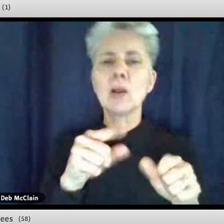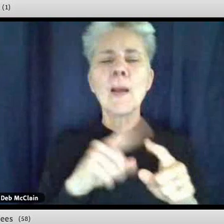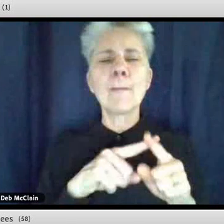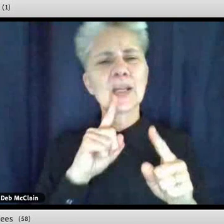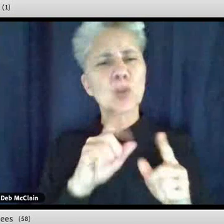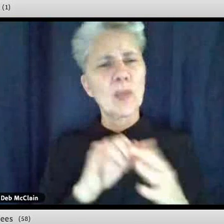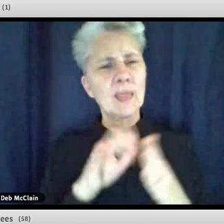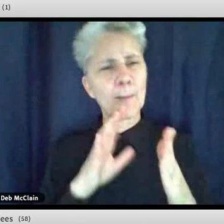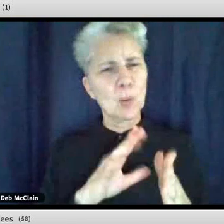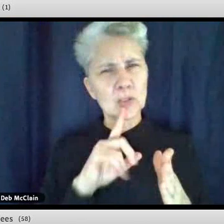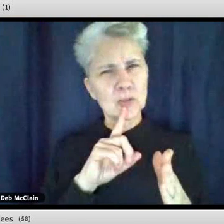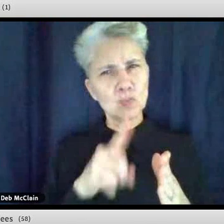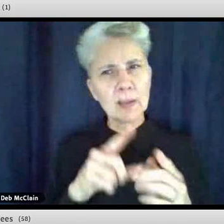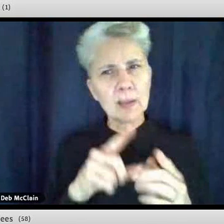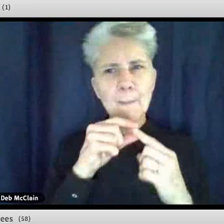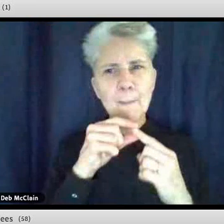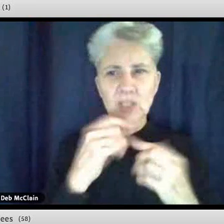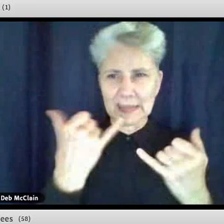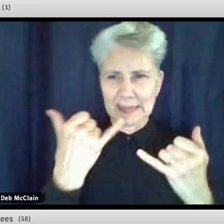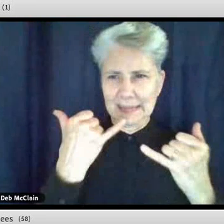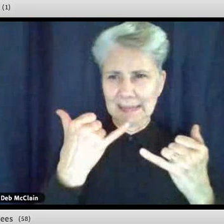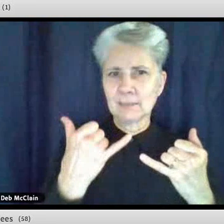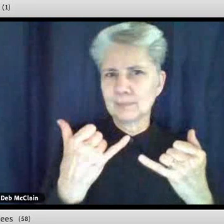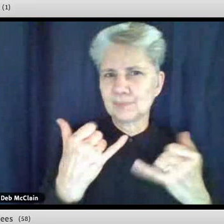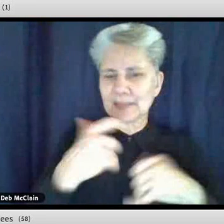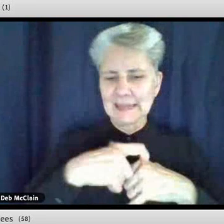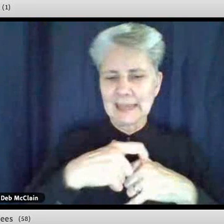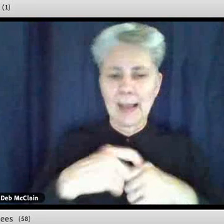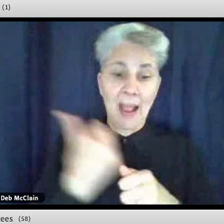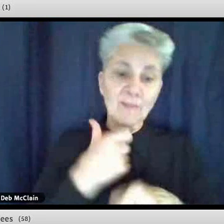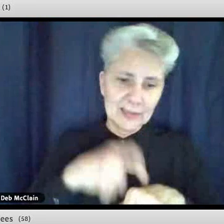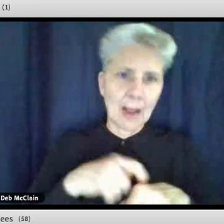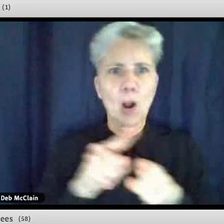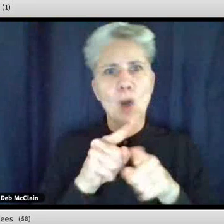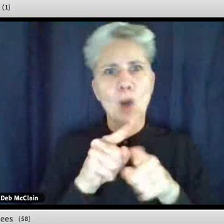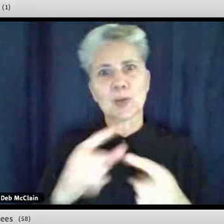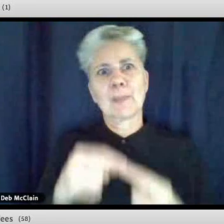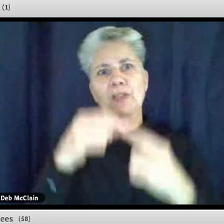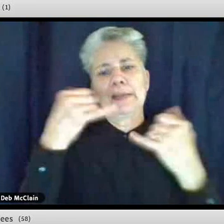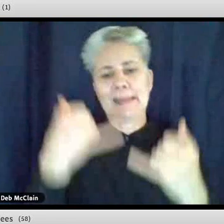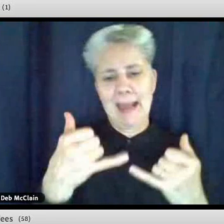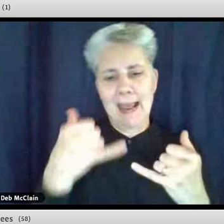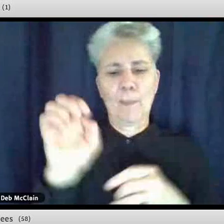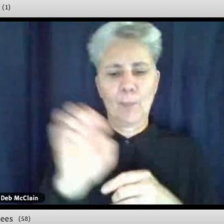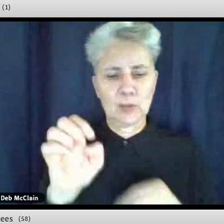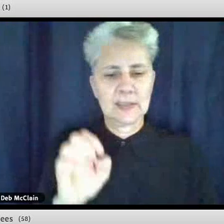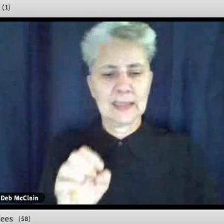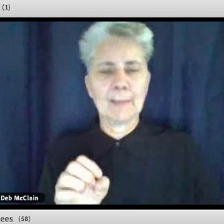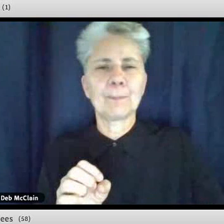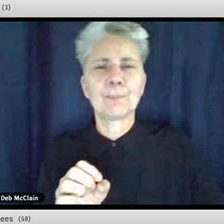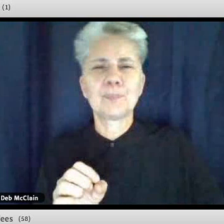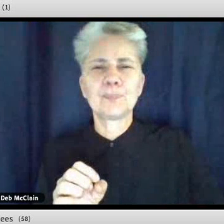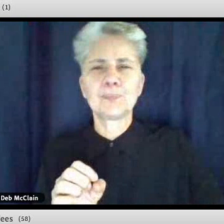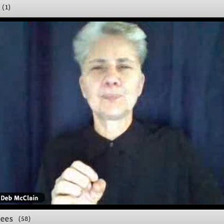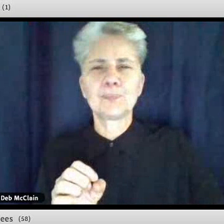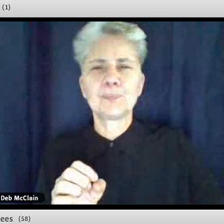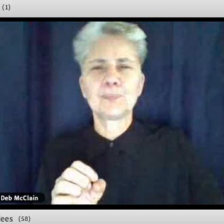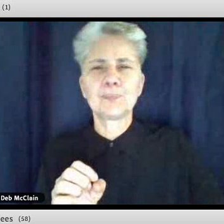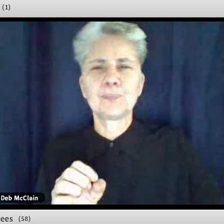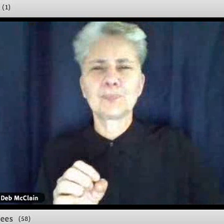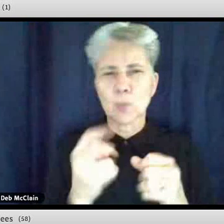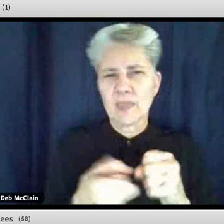Twitter feed you can make on this site right here. But you want to make sure the person is real, especially in times like every time,